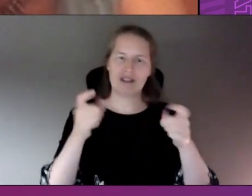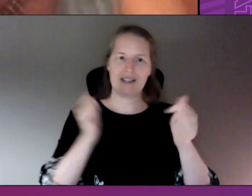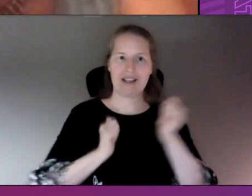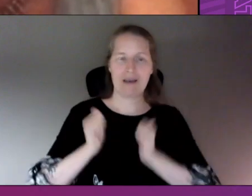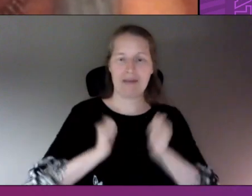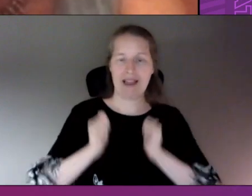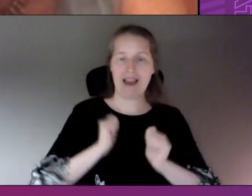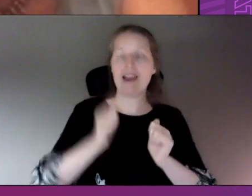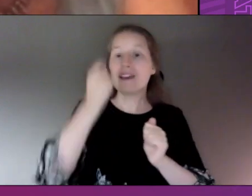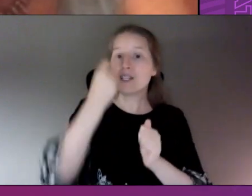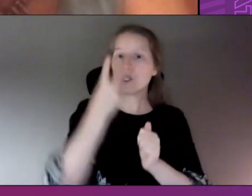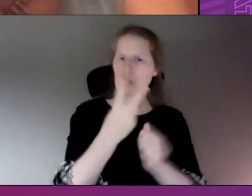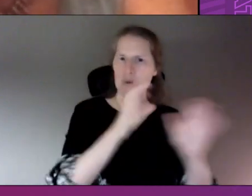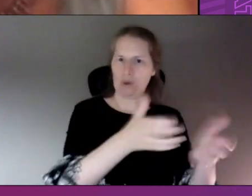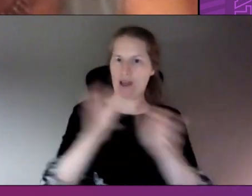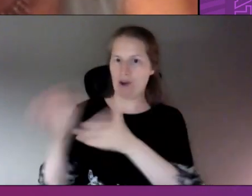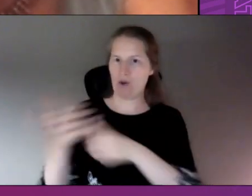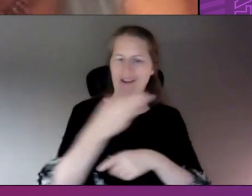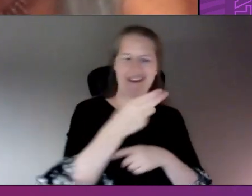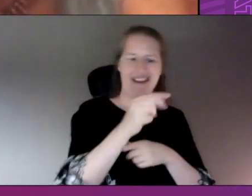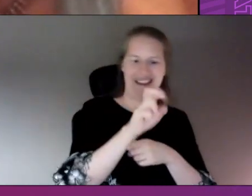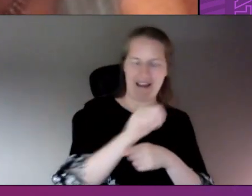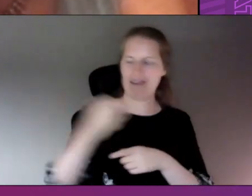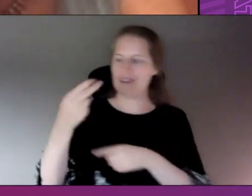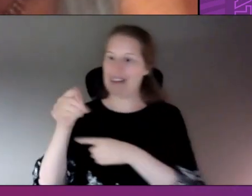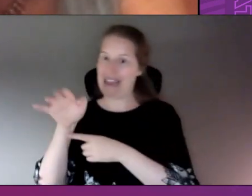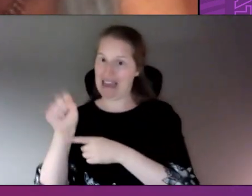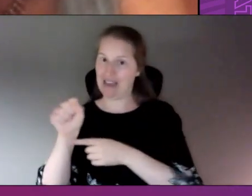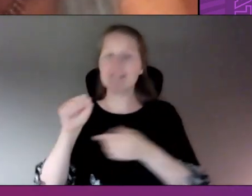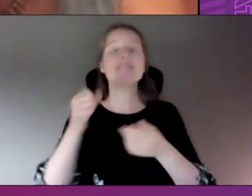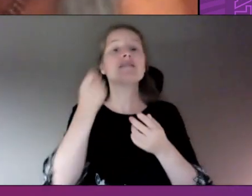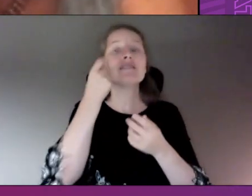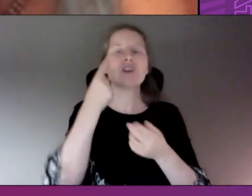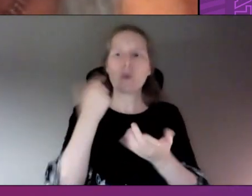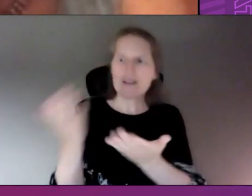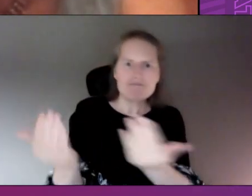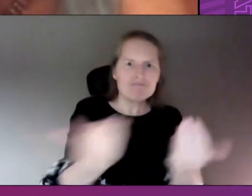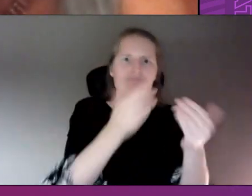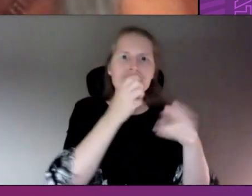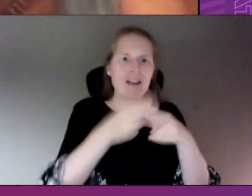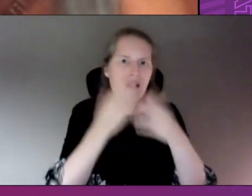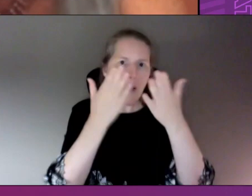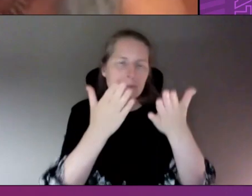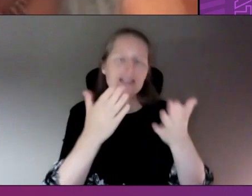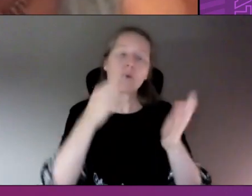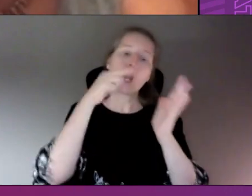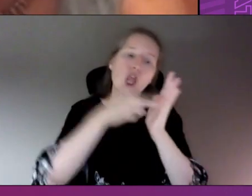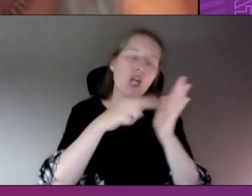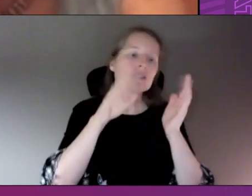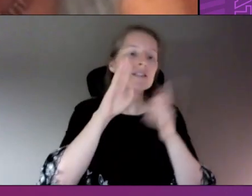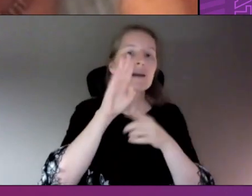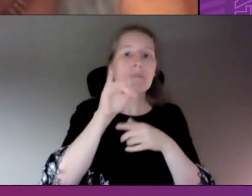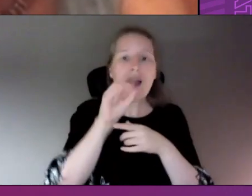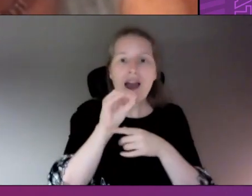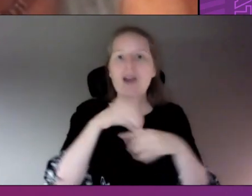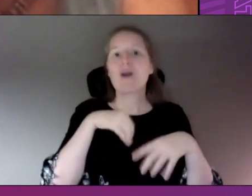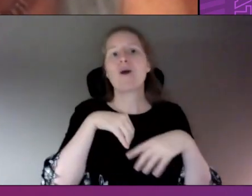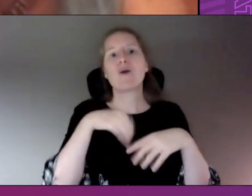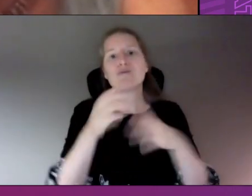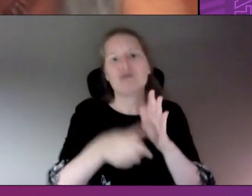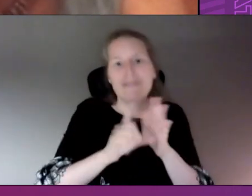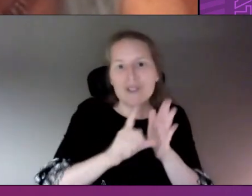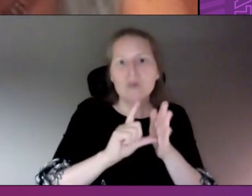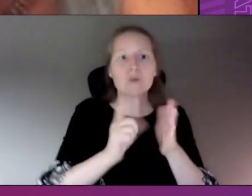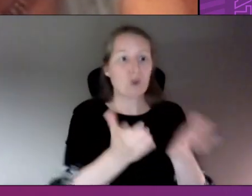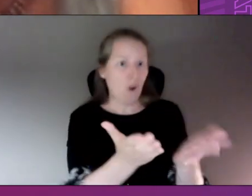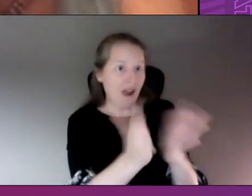these calls, we were able to collect highlights from reviews and biographies of the nominees, or a